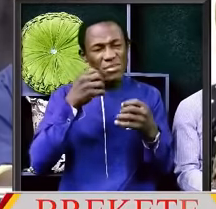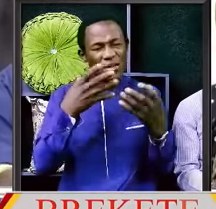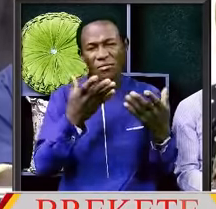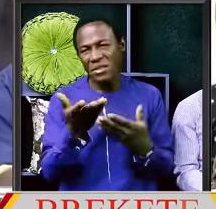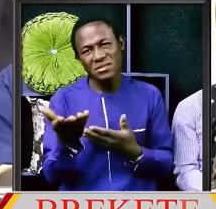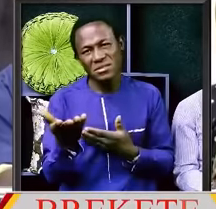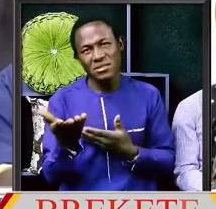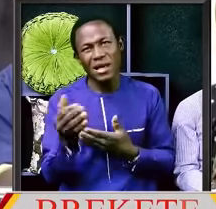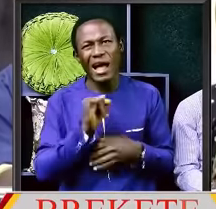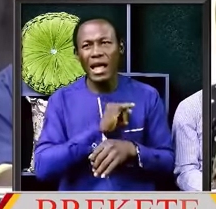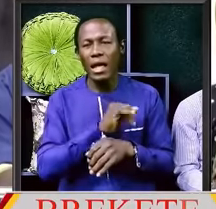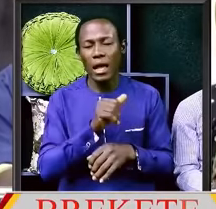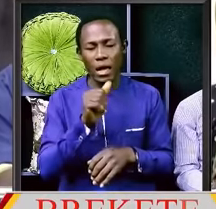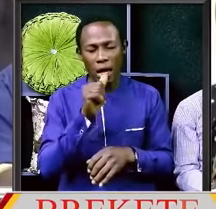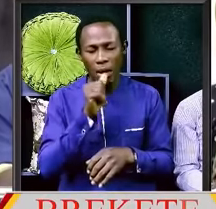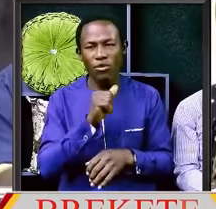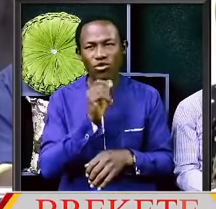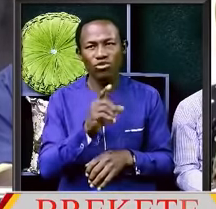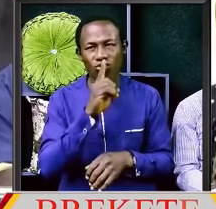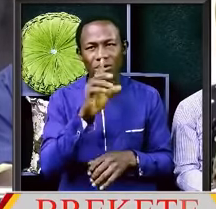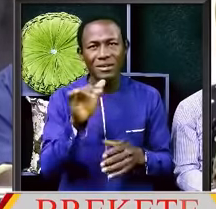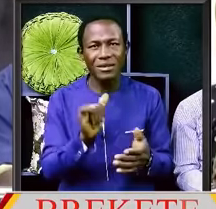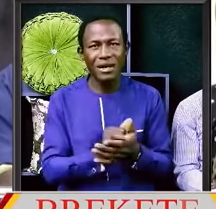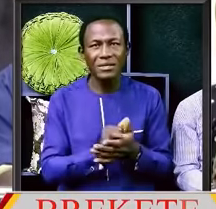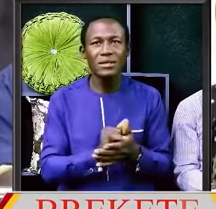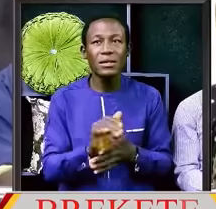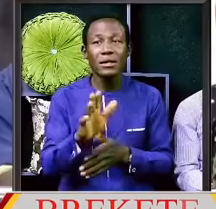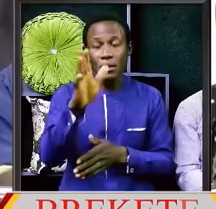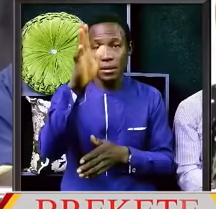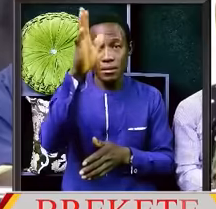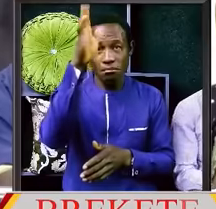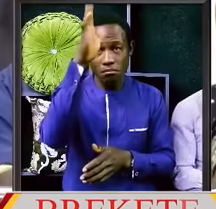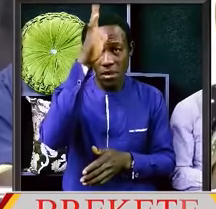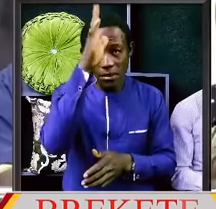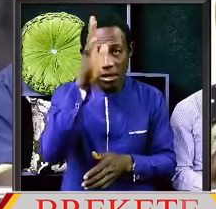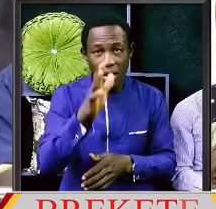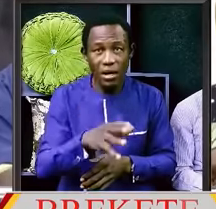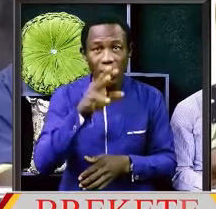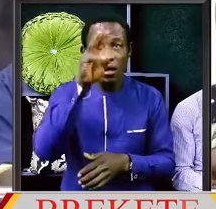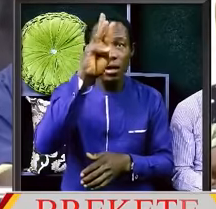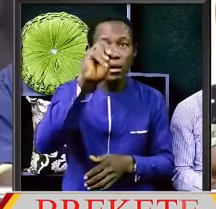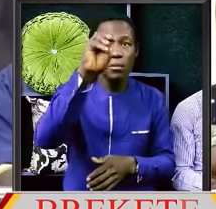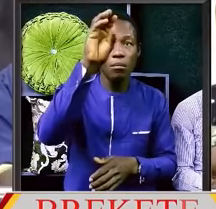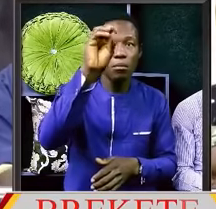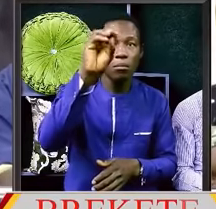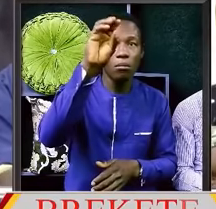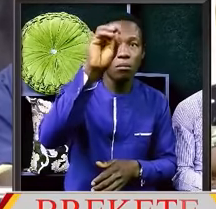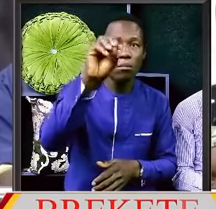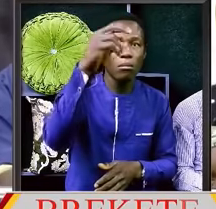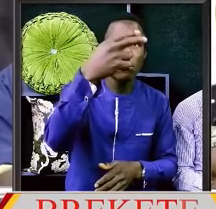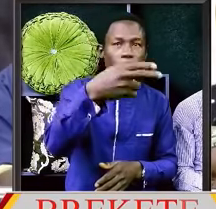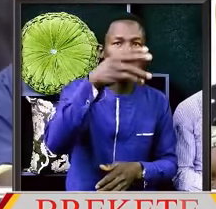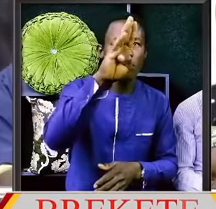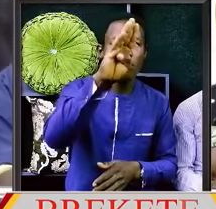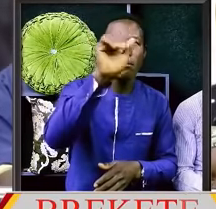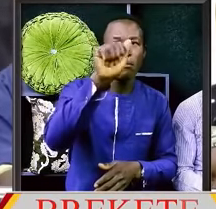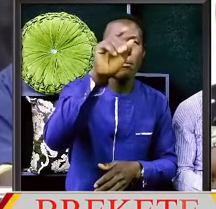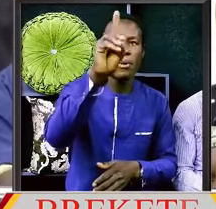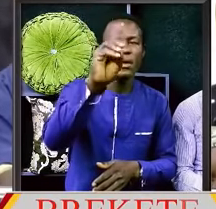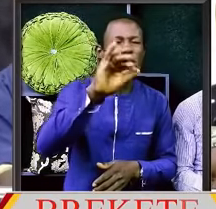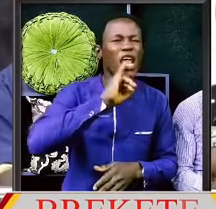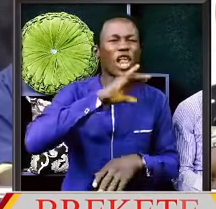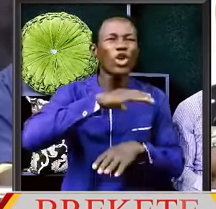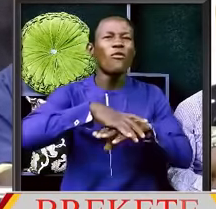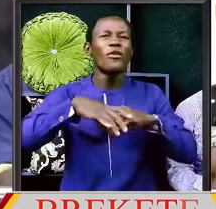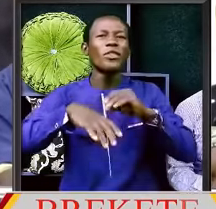Baba Mohbad’s dey comfortable financially. Because that now is also another